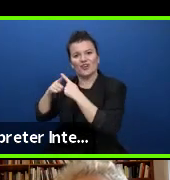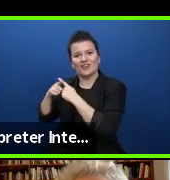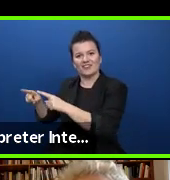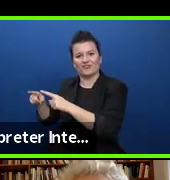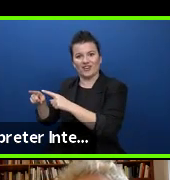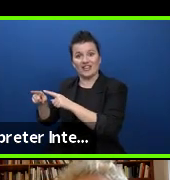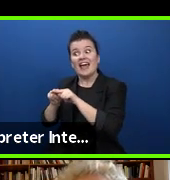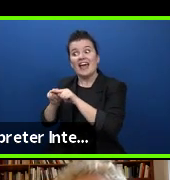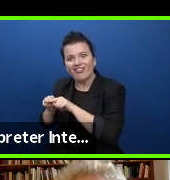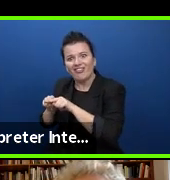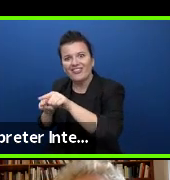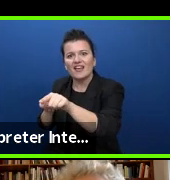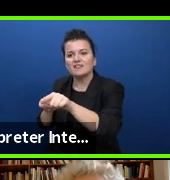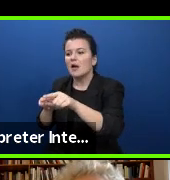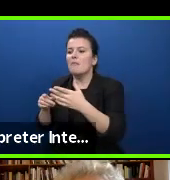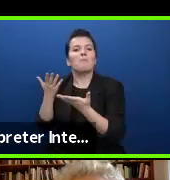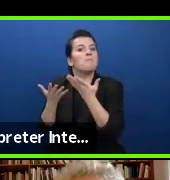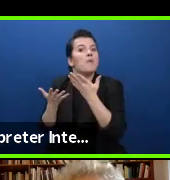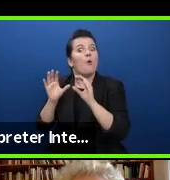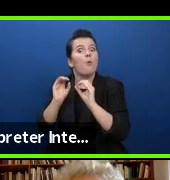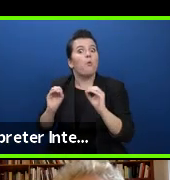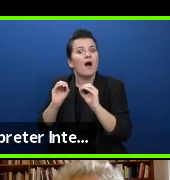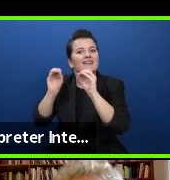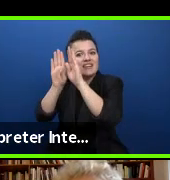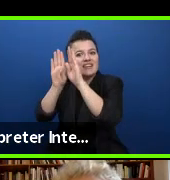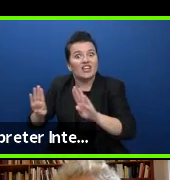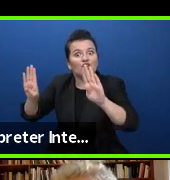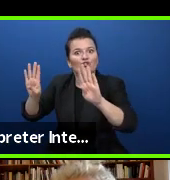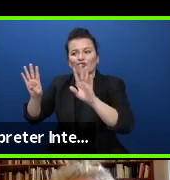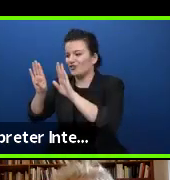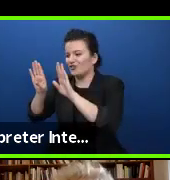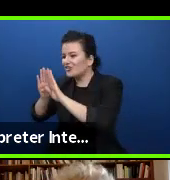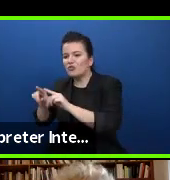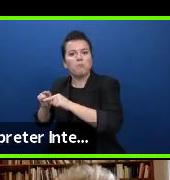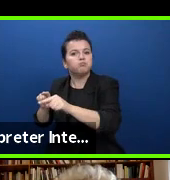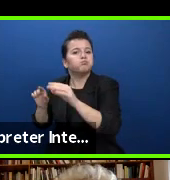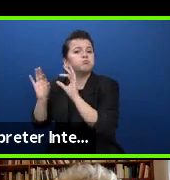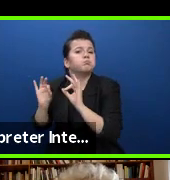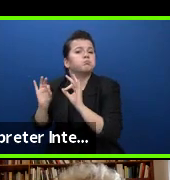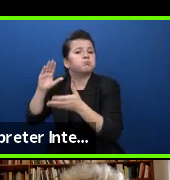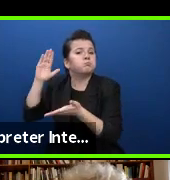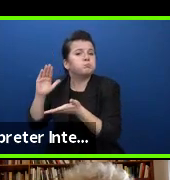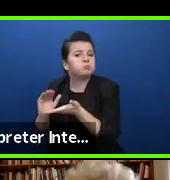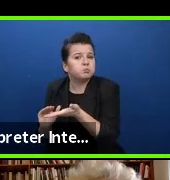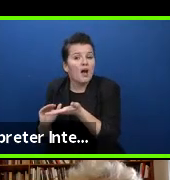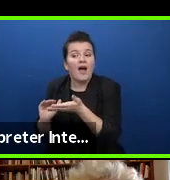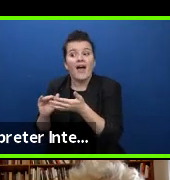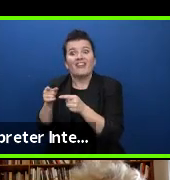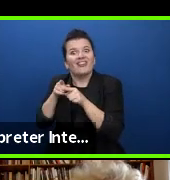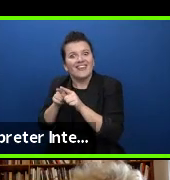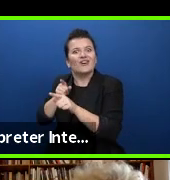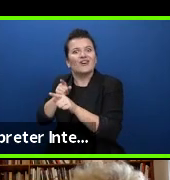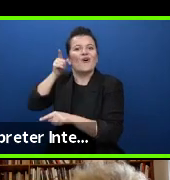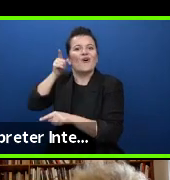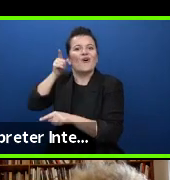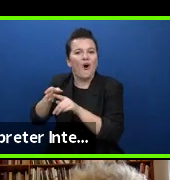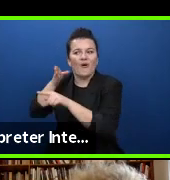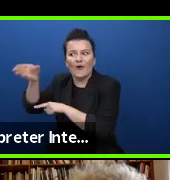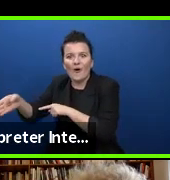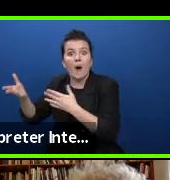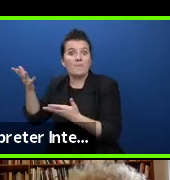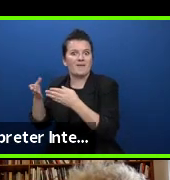supported by theaters and guest performances and by festivals. Yeah, this particular point is coming more and more on